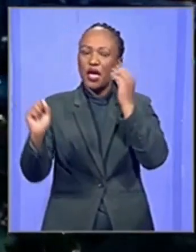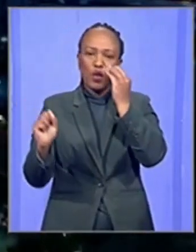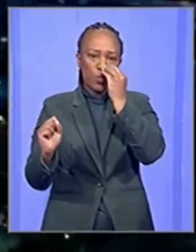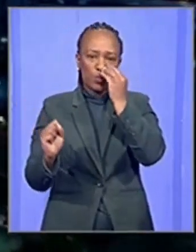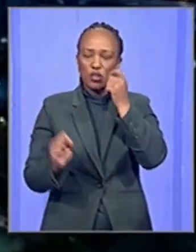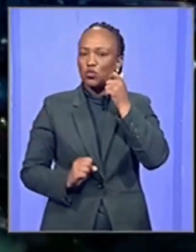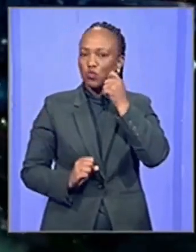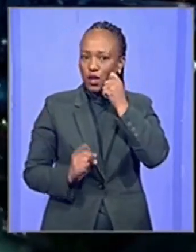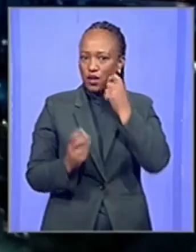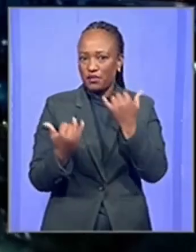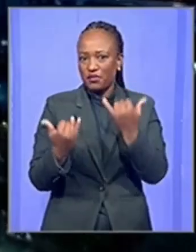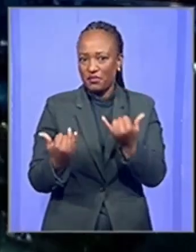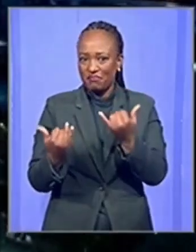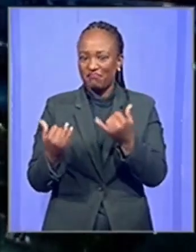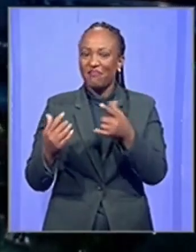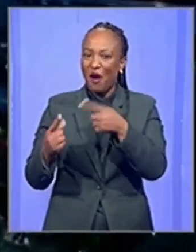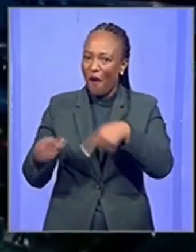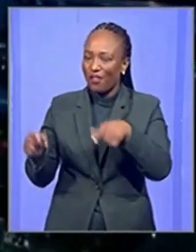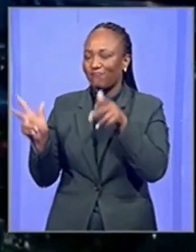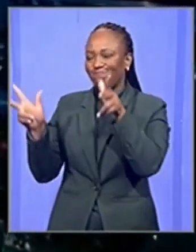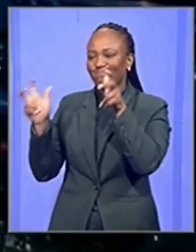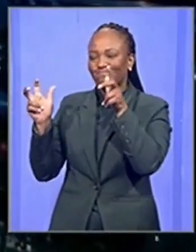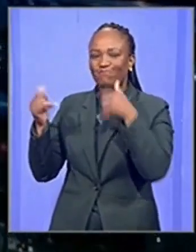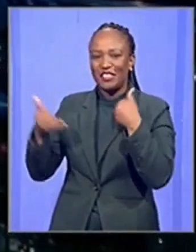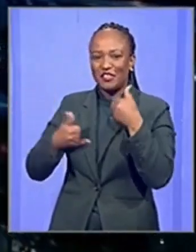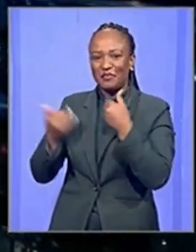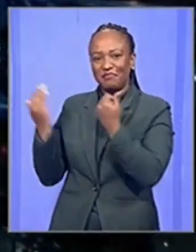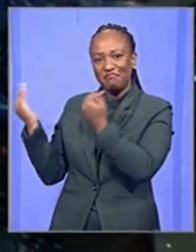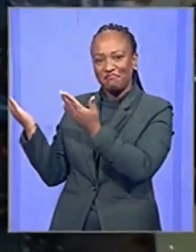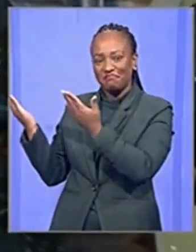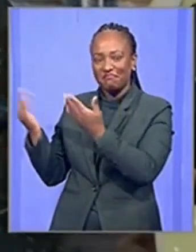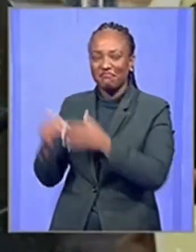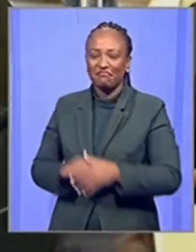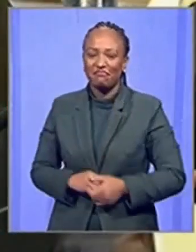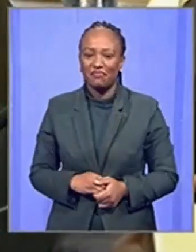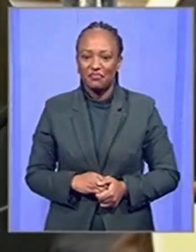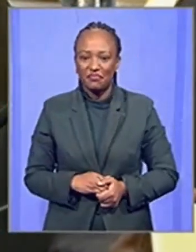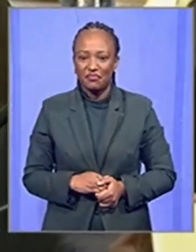Setswana. A re iketle mmogo ka tshedimosetso.